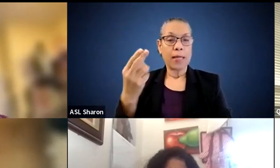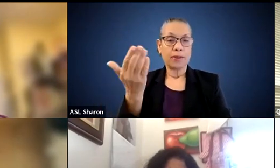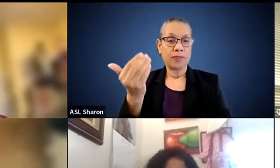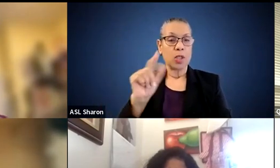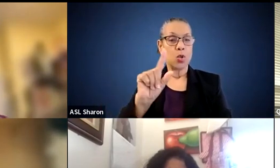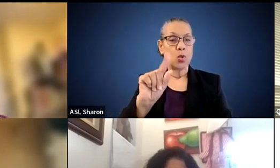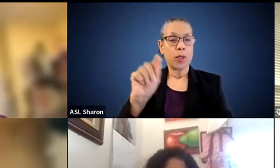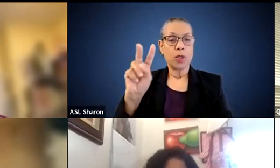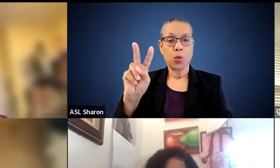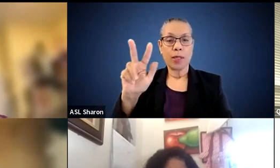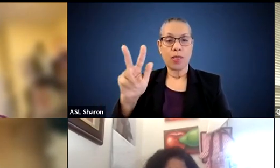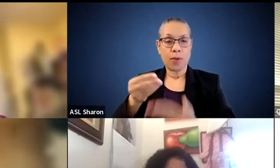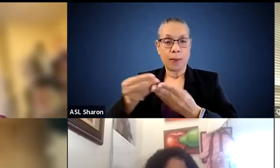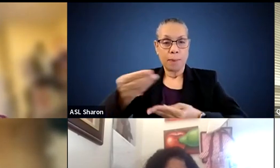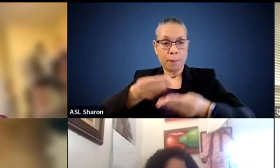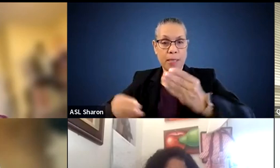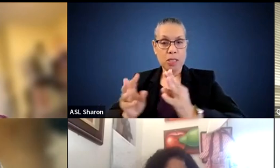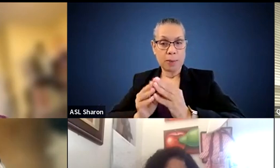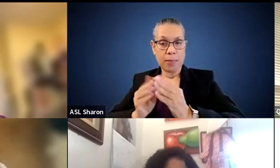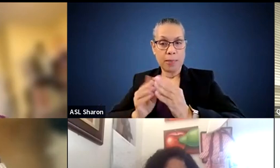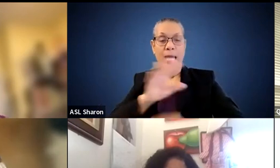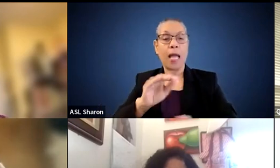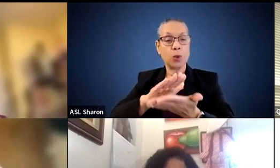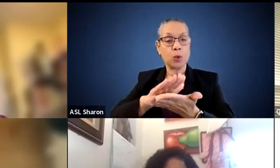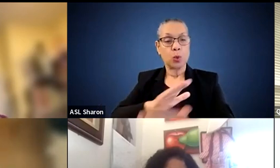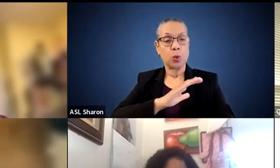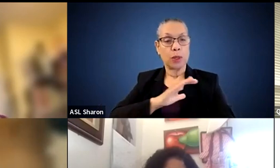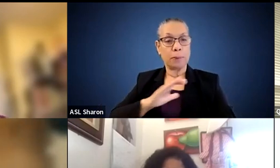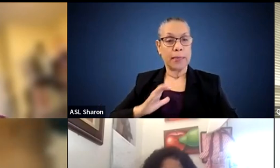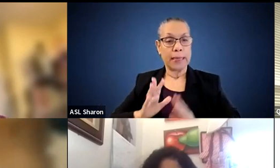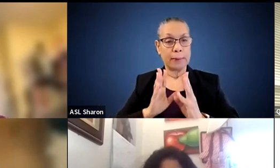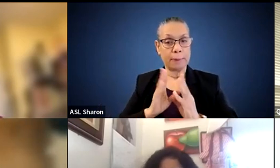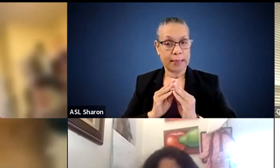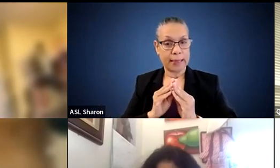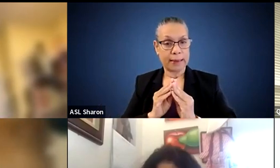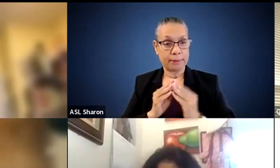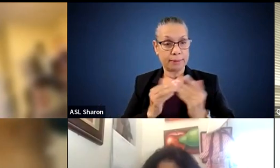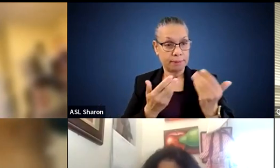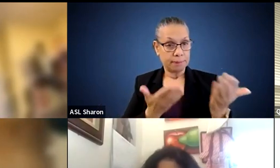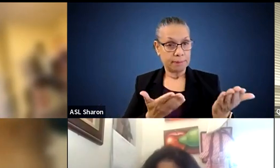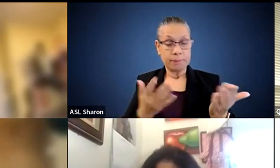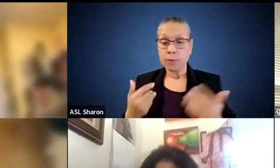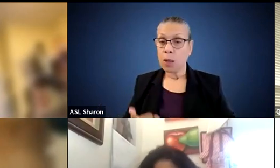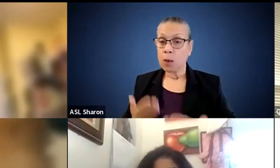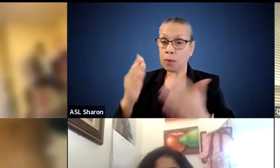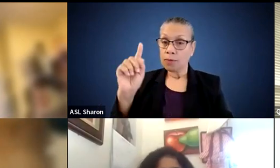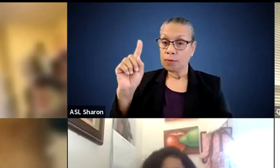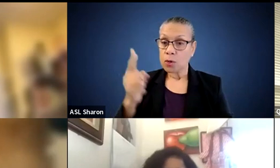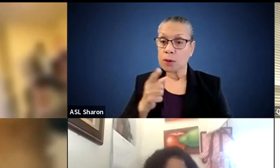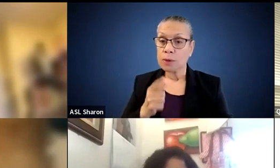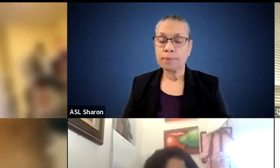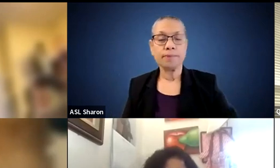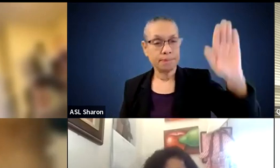2023 budget hearing and school committee meeting as presented is there a motion